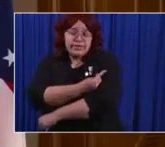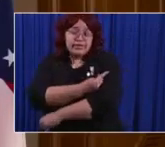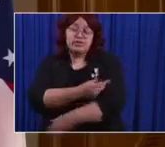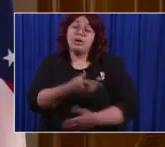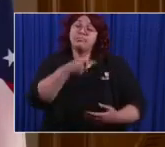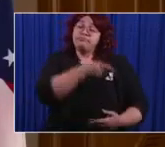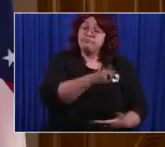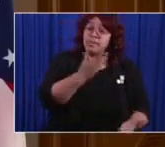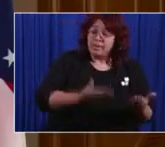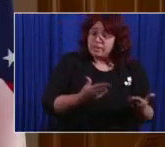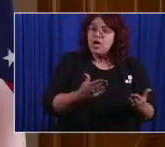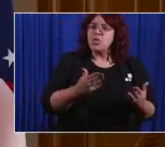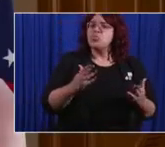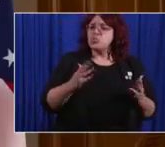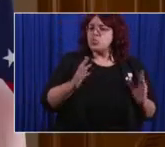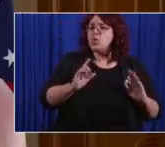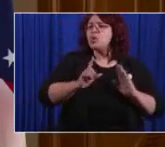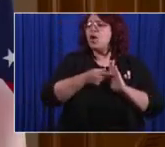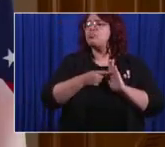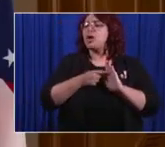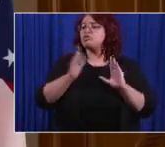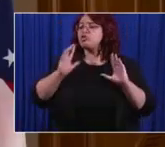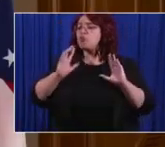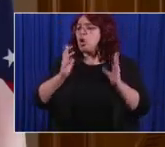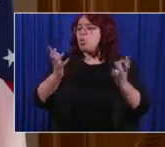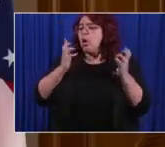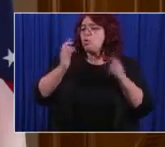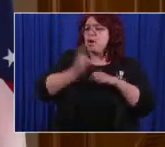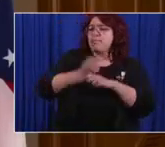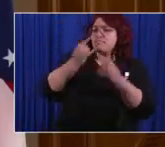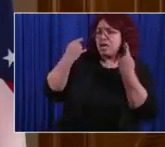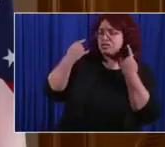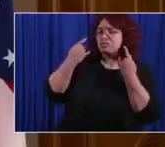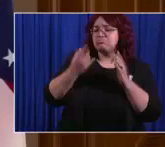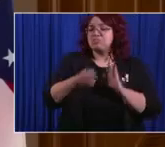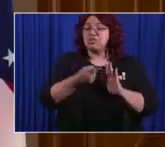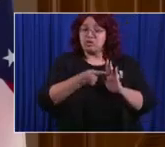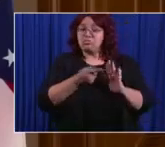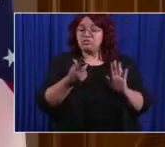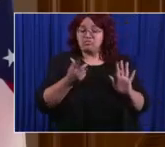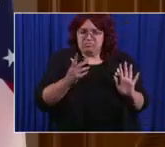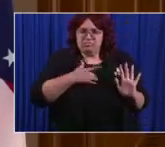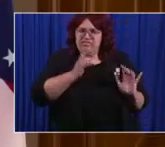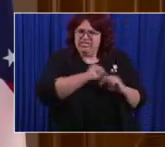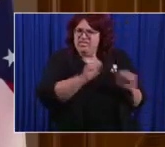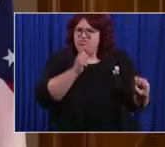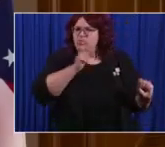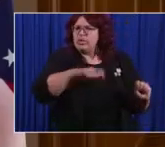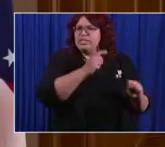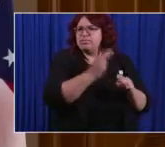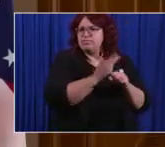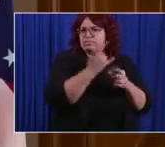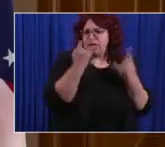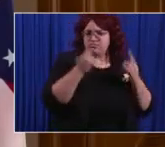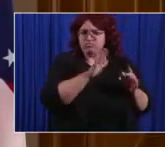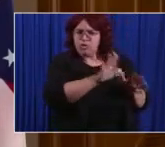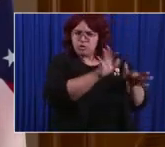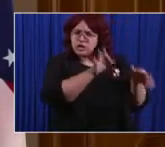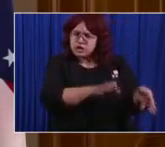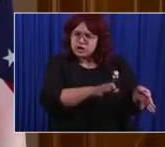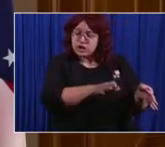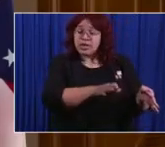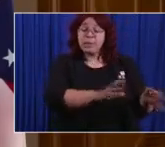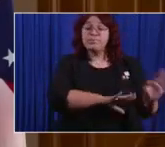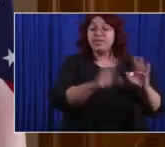We should respect it if they don't want to wear it. As far as those individuals who are not vaccinated, they're taking a